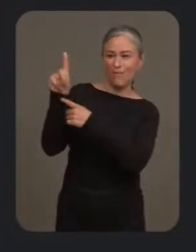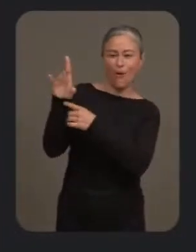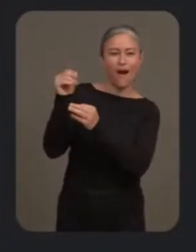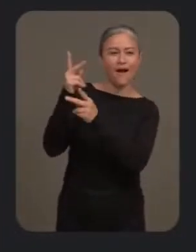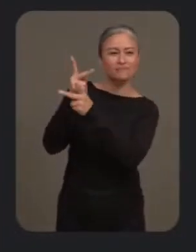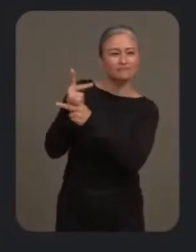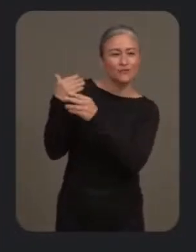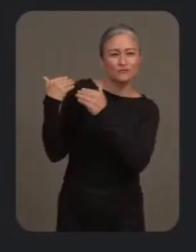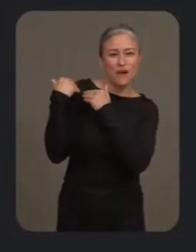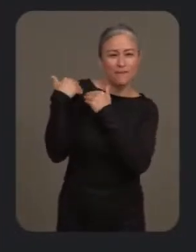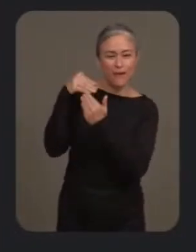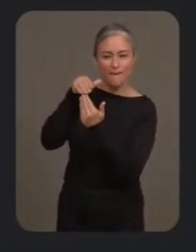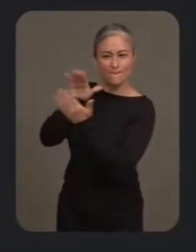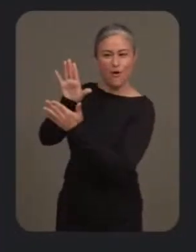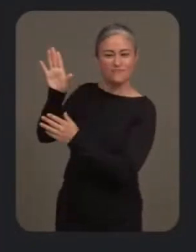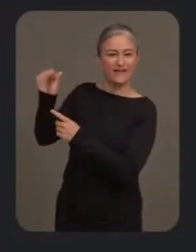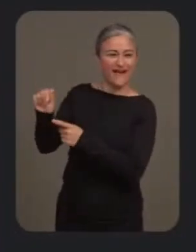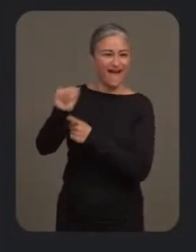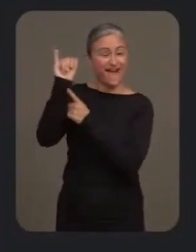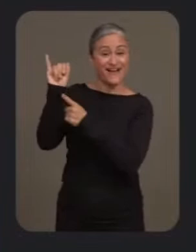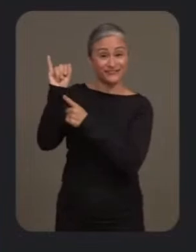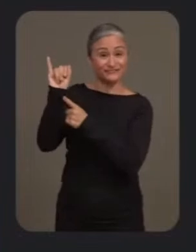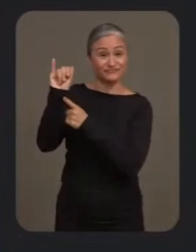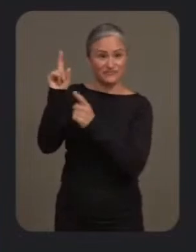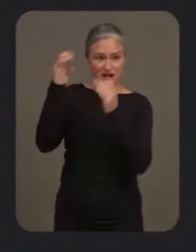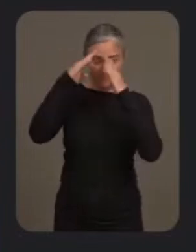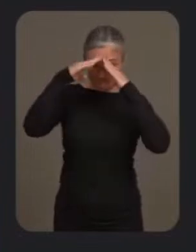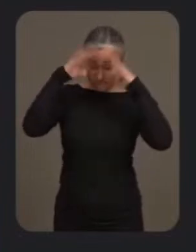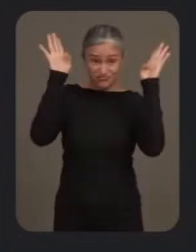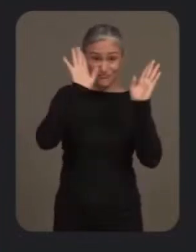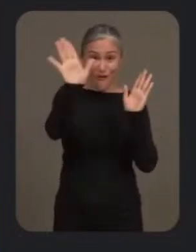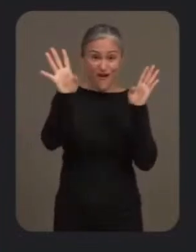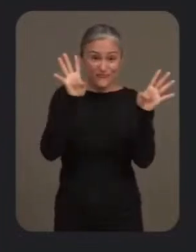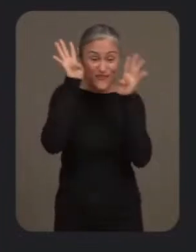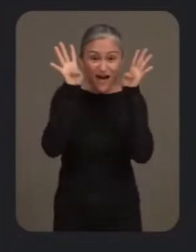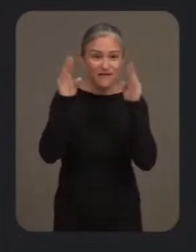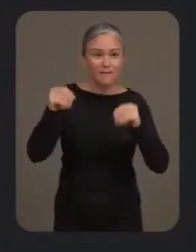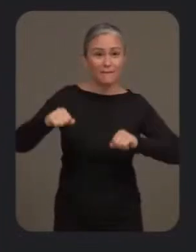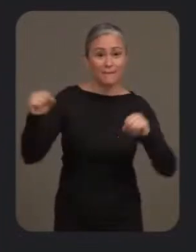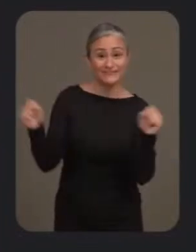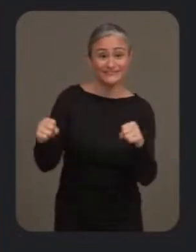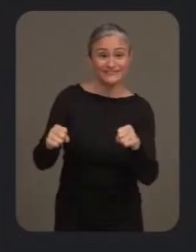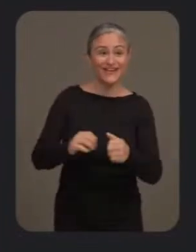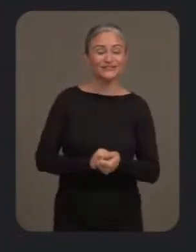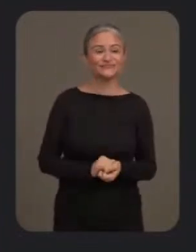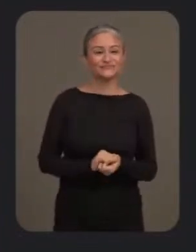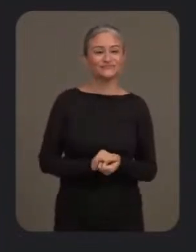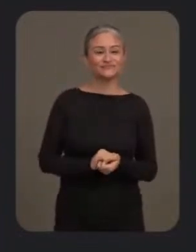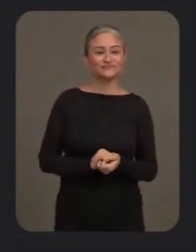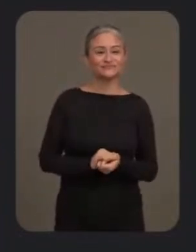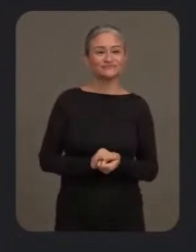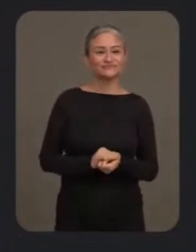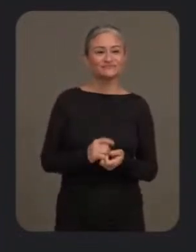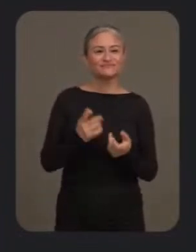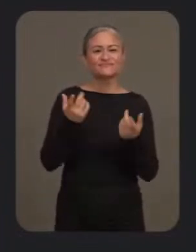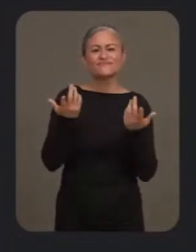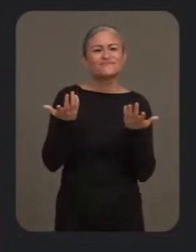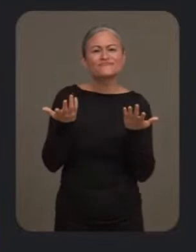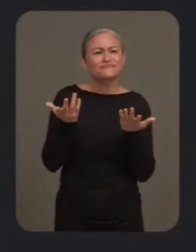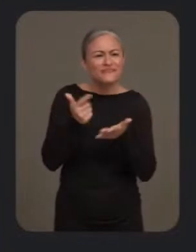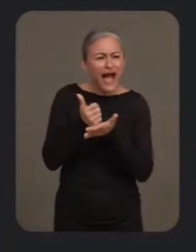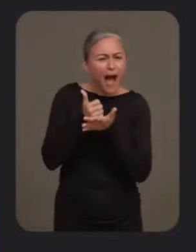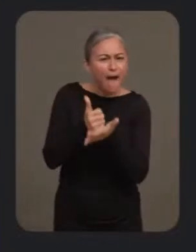bold and responsible approach to AI can unlock people's creativity and potential. But how can